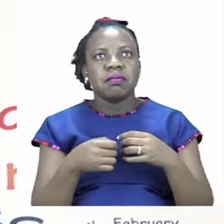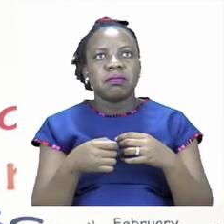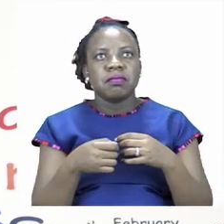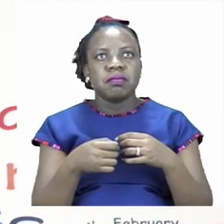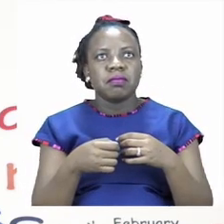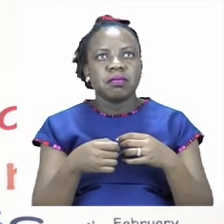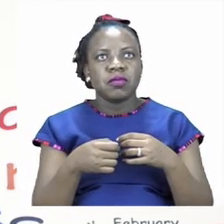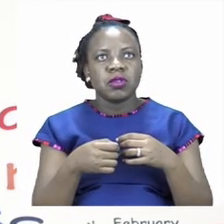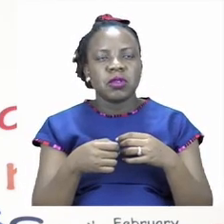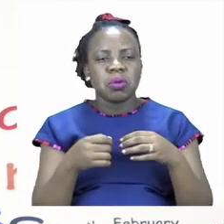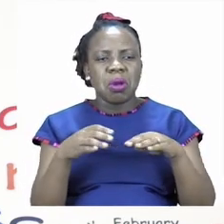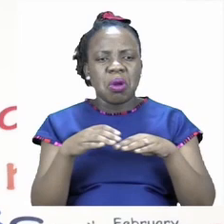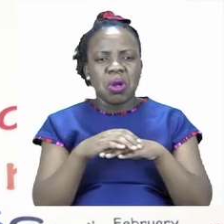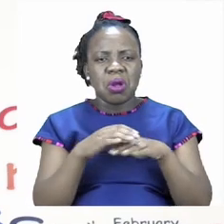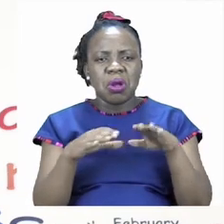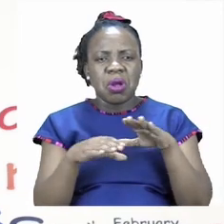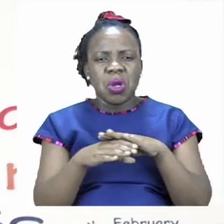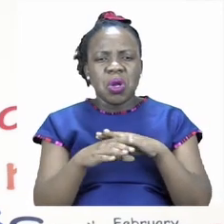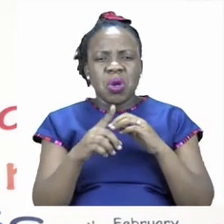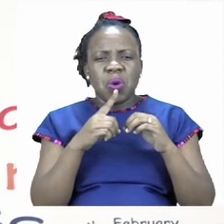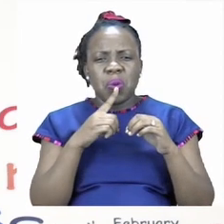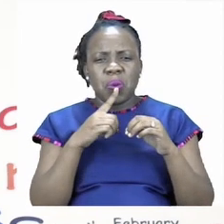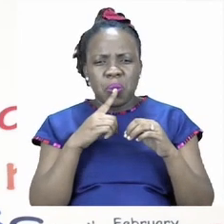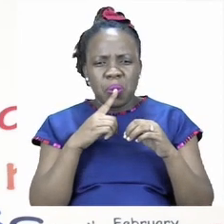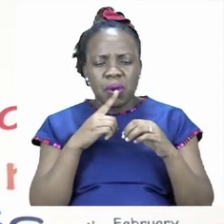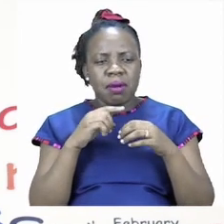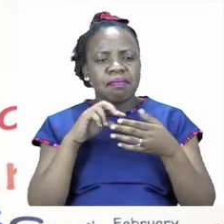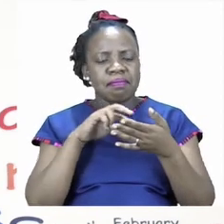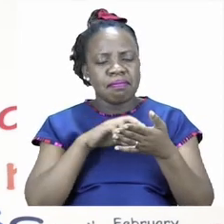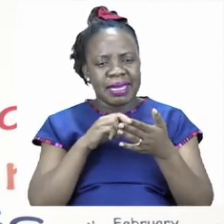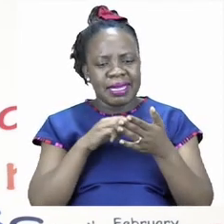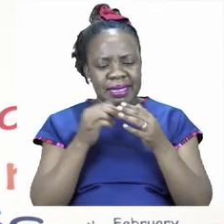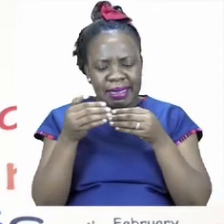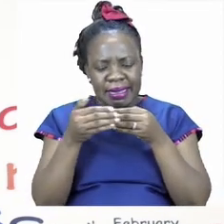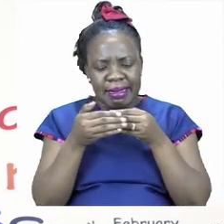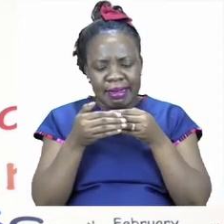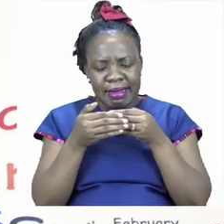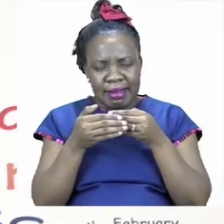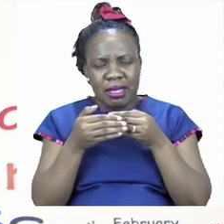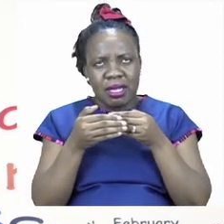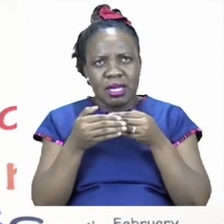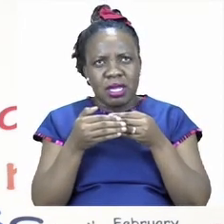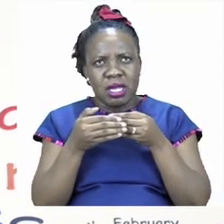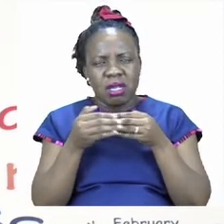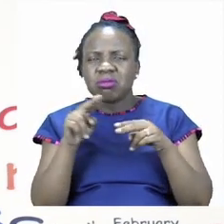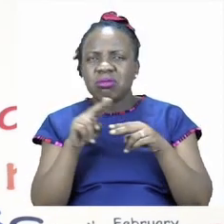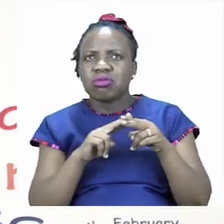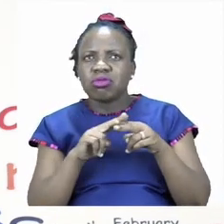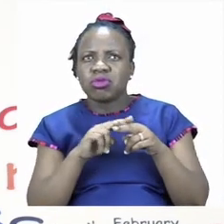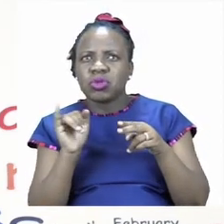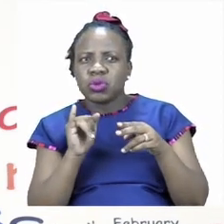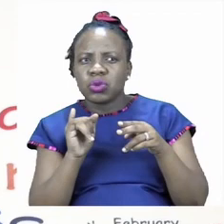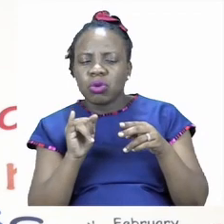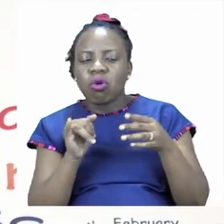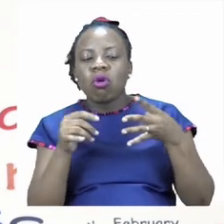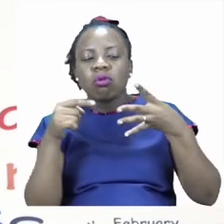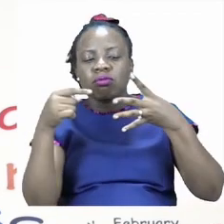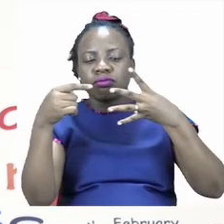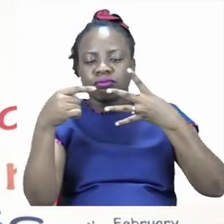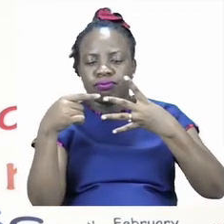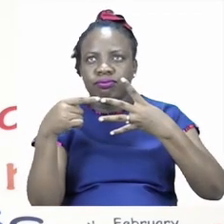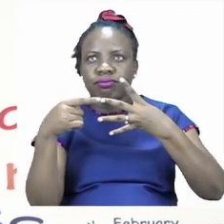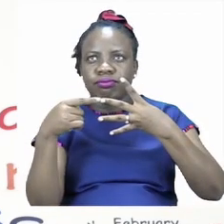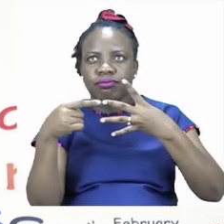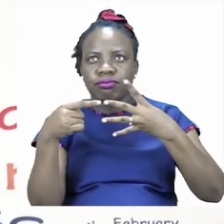is close by. And if it is close by, then that means we use these,